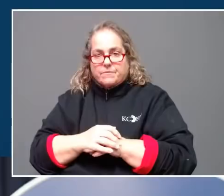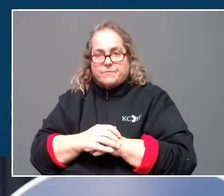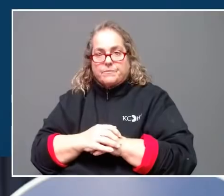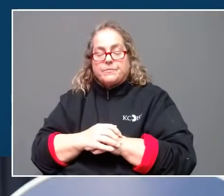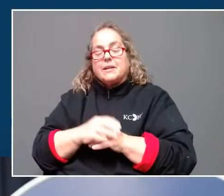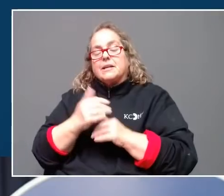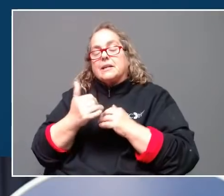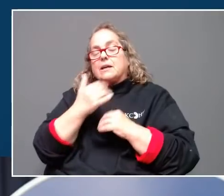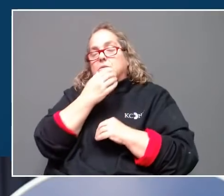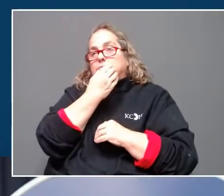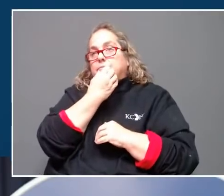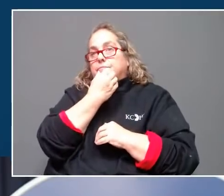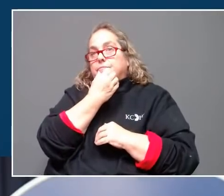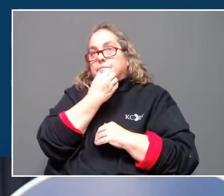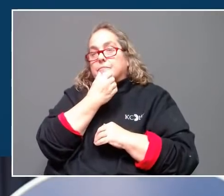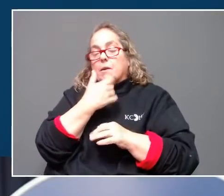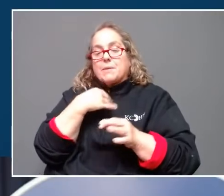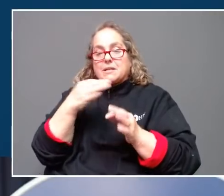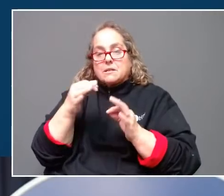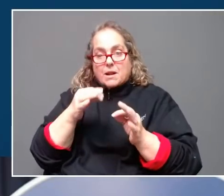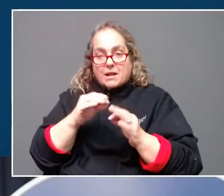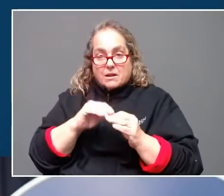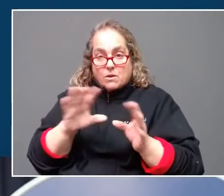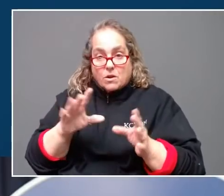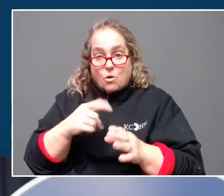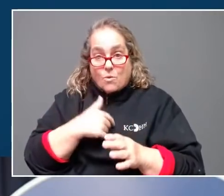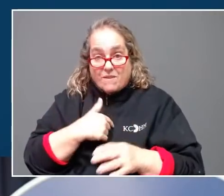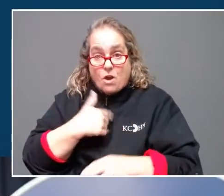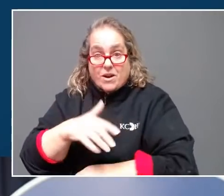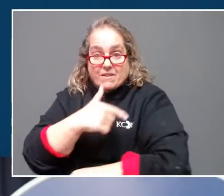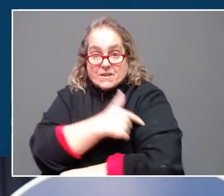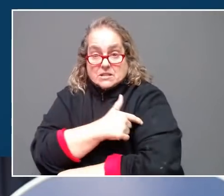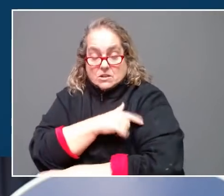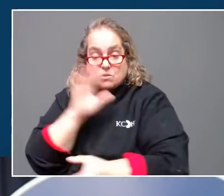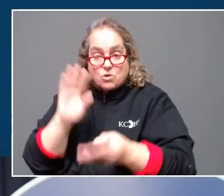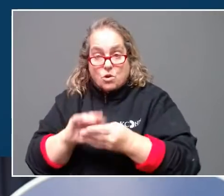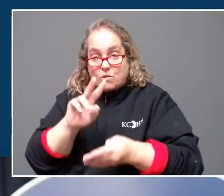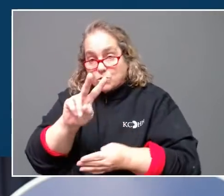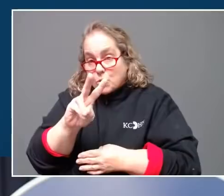context, we've vaccinated a total of